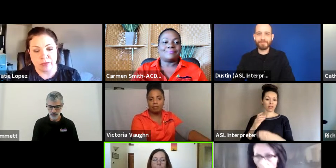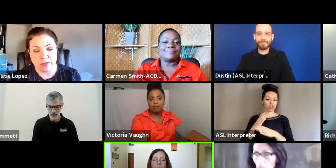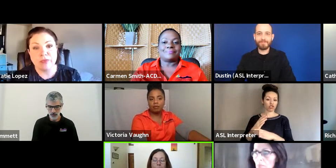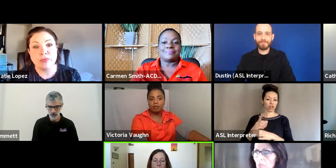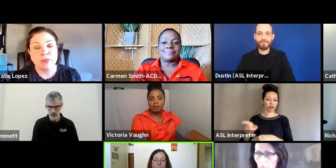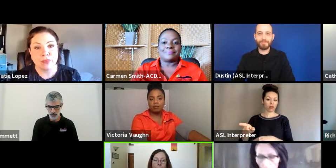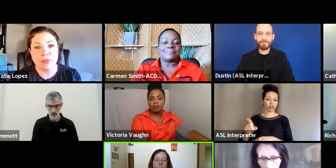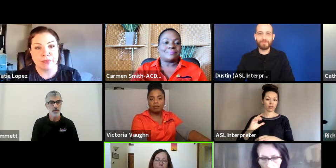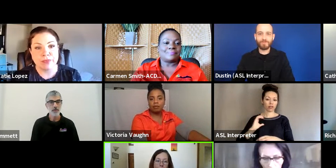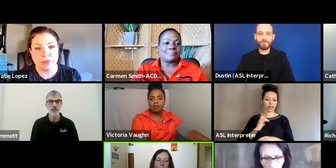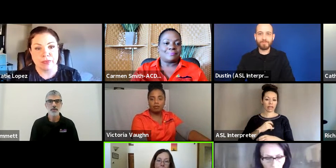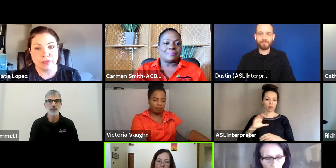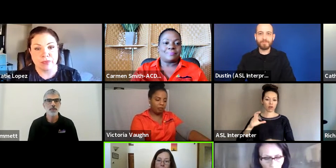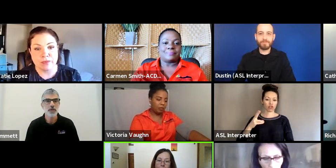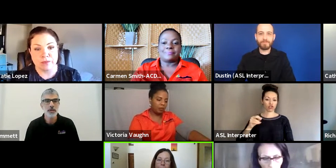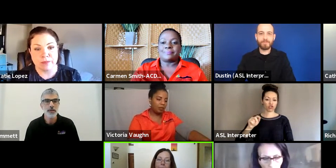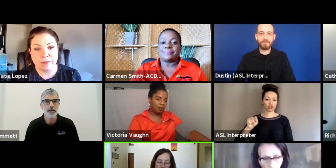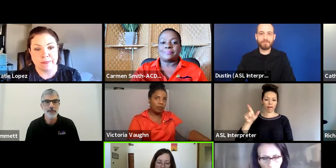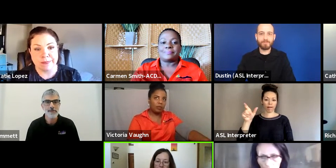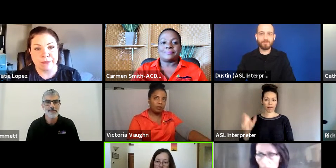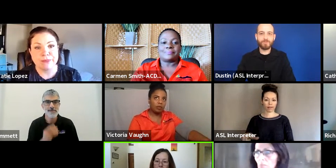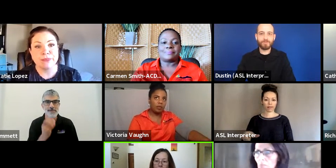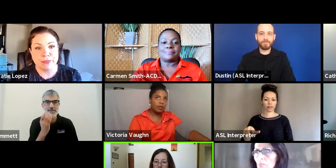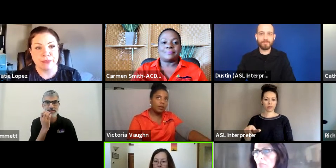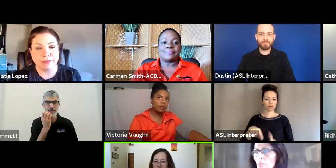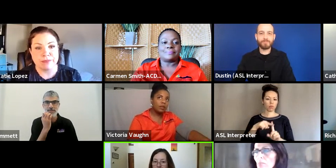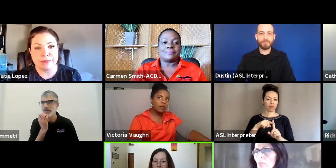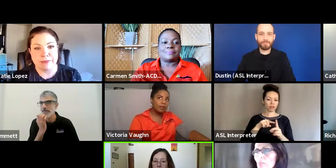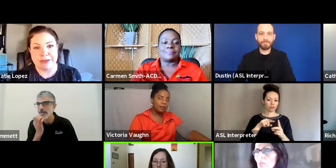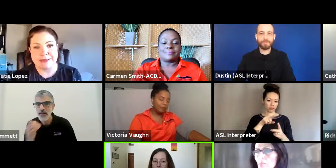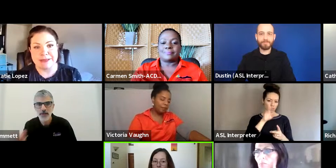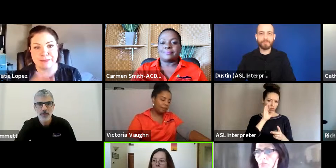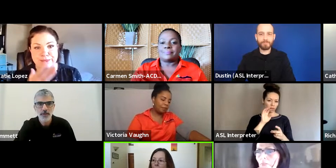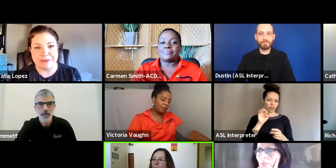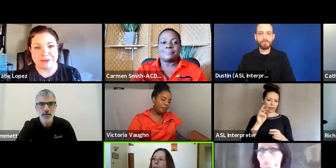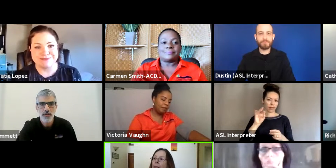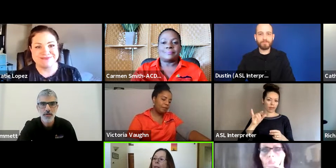chat, as well as she'll be emailing everyone the dates. Thank you, Katie.